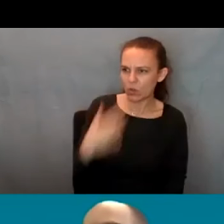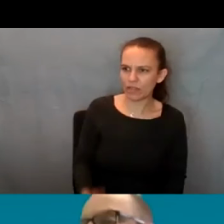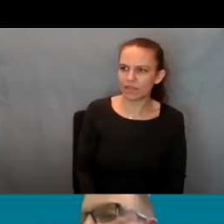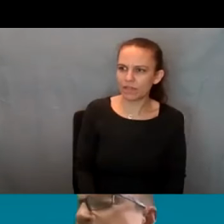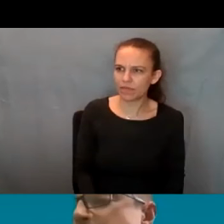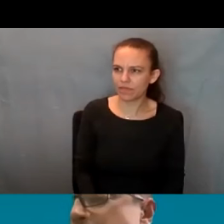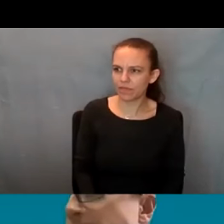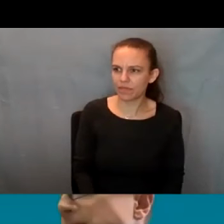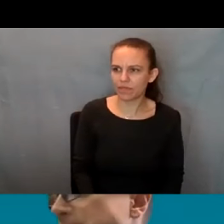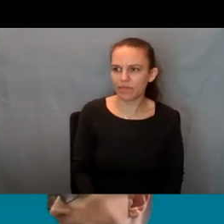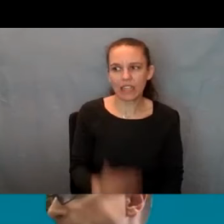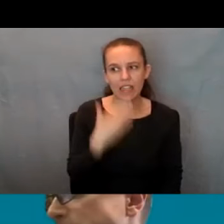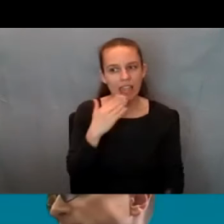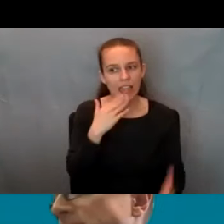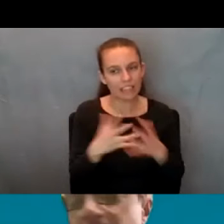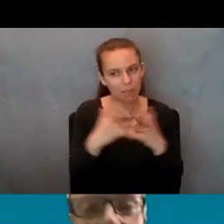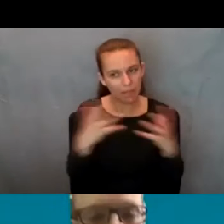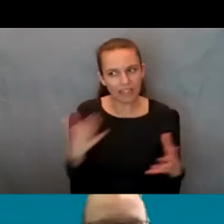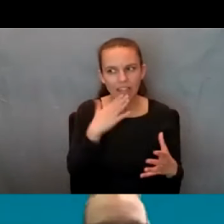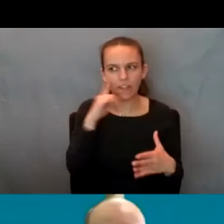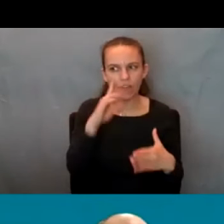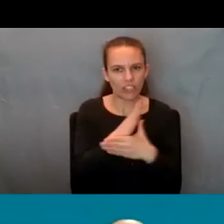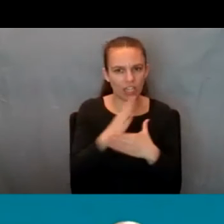Thanks a million, and thank you for showing the slides.